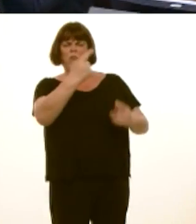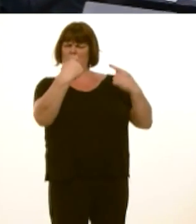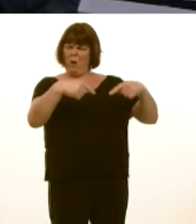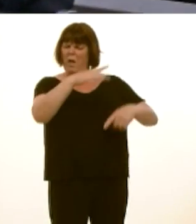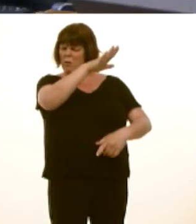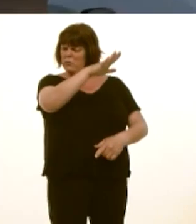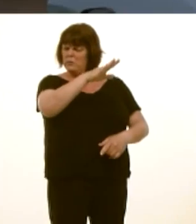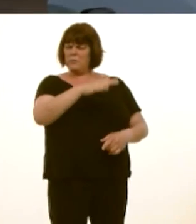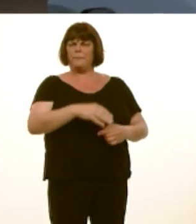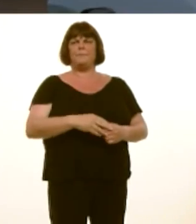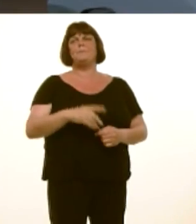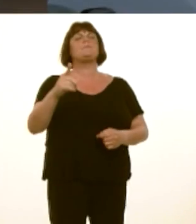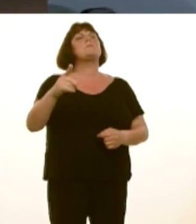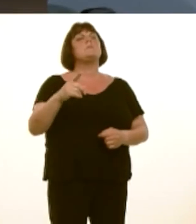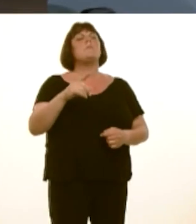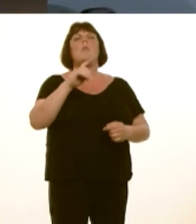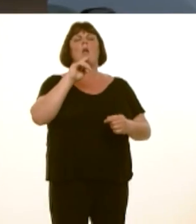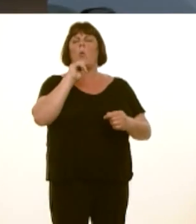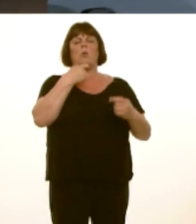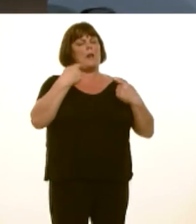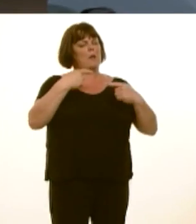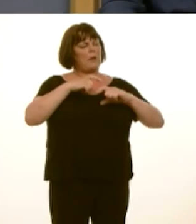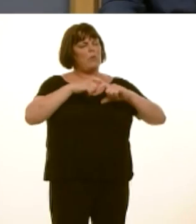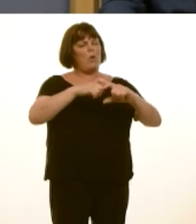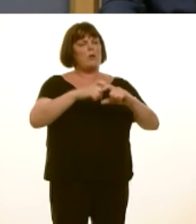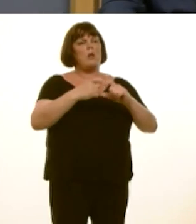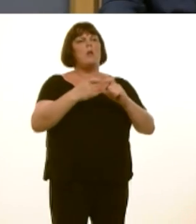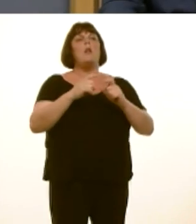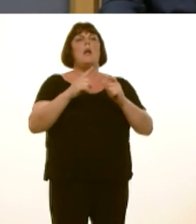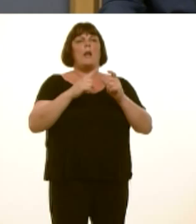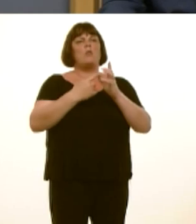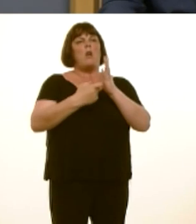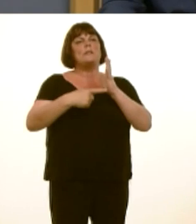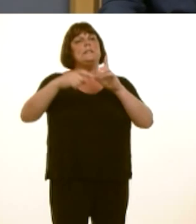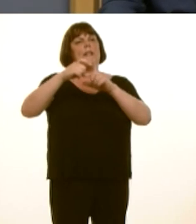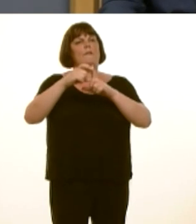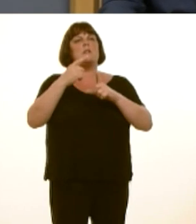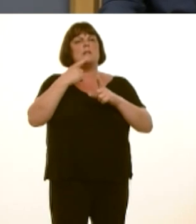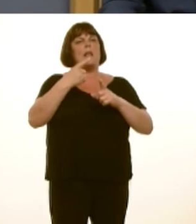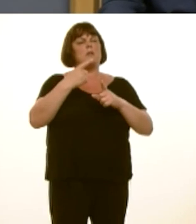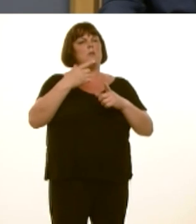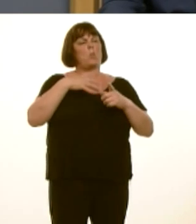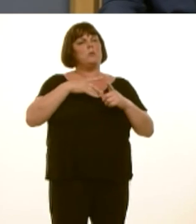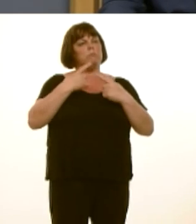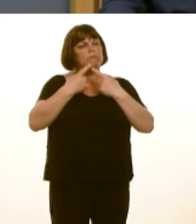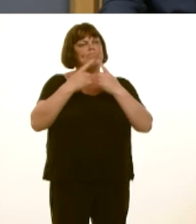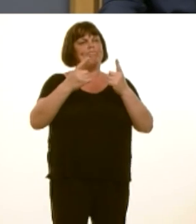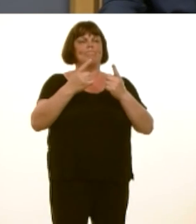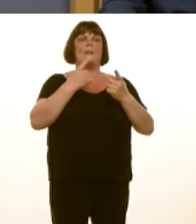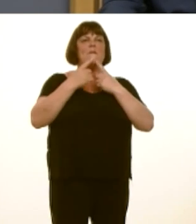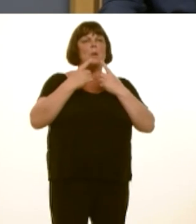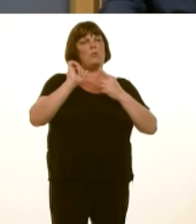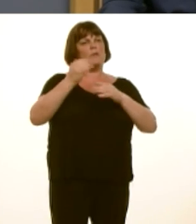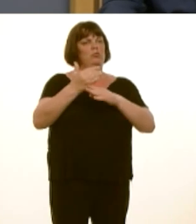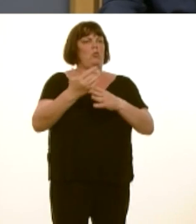That's out of order. I don't intend to pursue this. What Andrew Archie-Davis said wasn't a point of order, it's a point of information. I don't wish to continue that